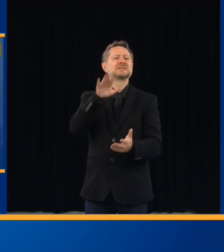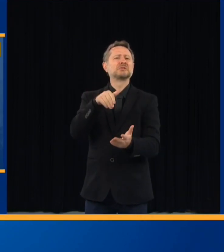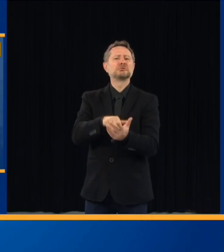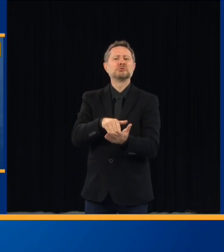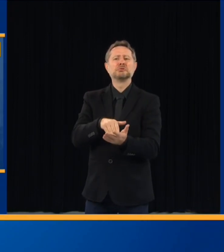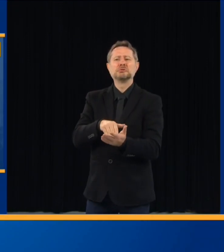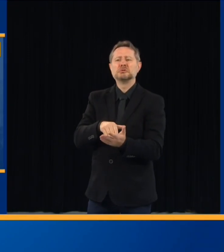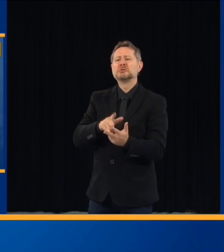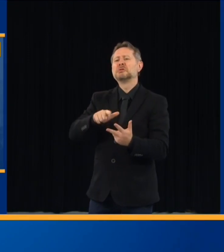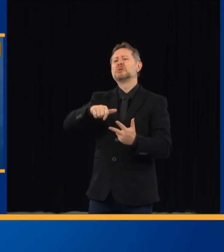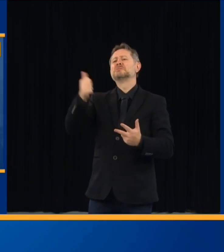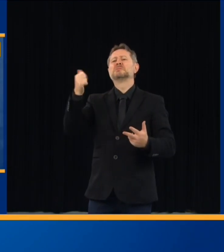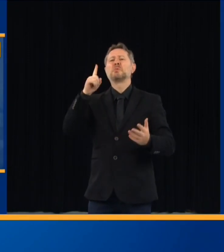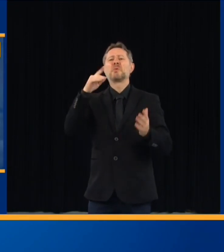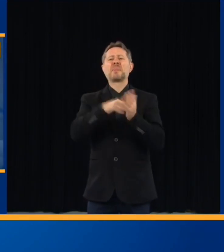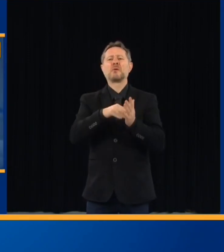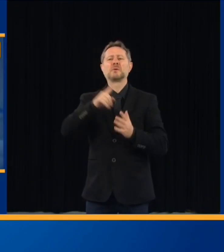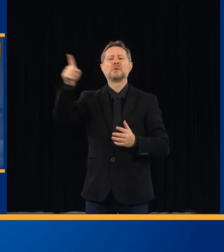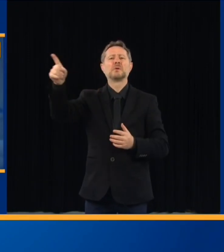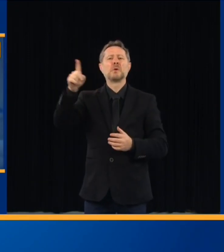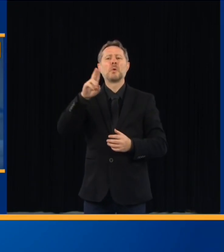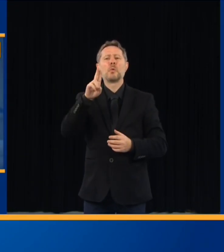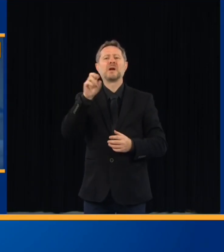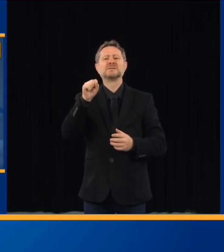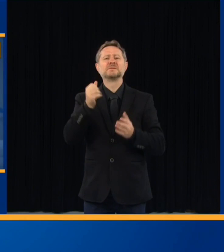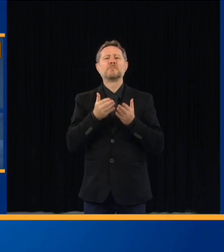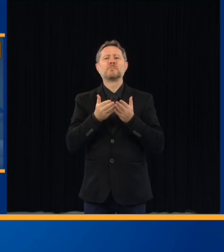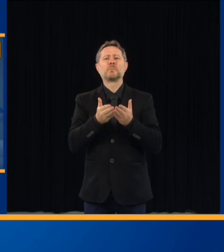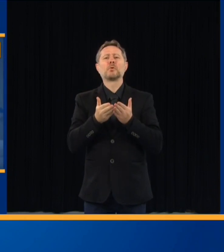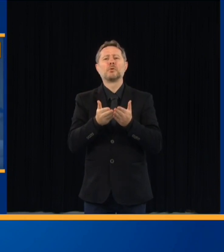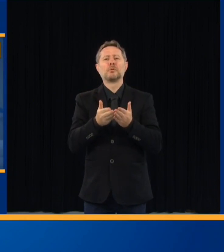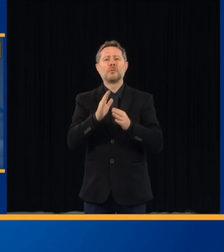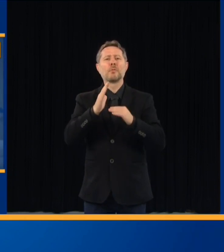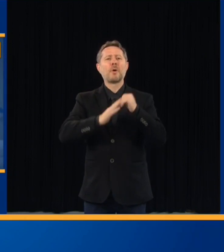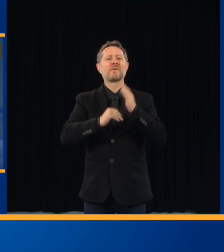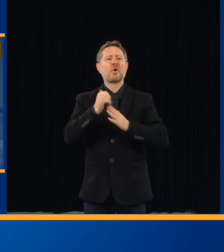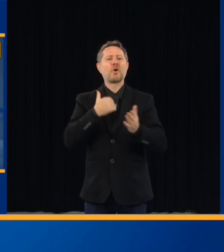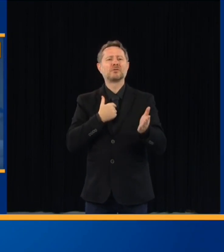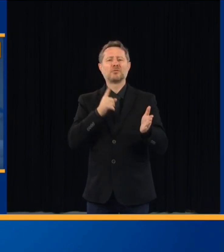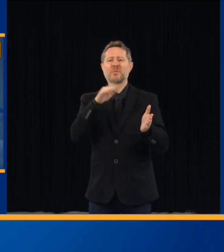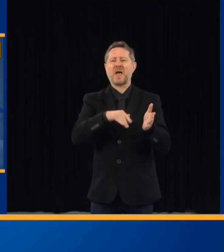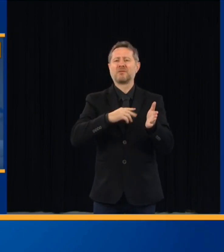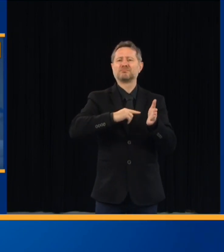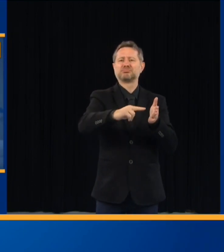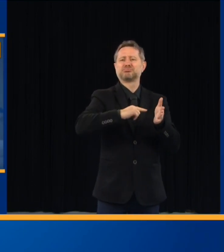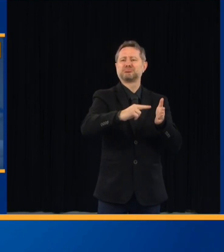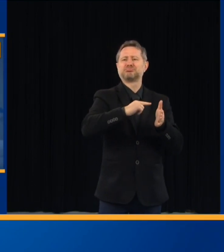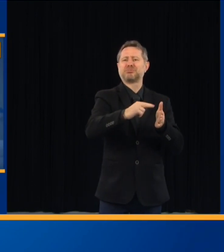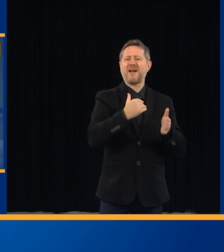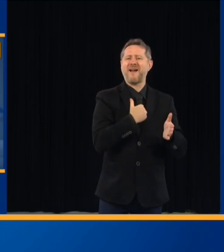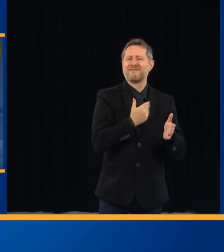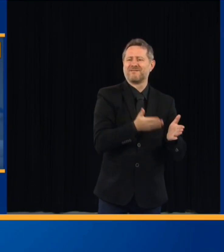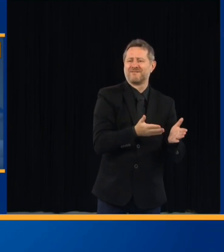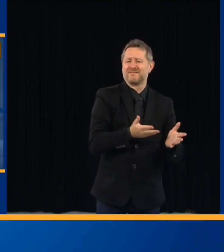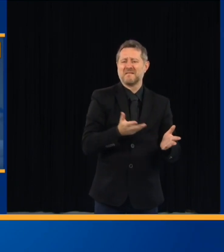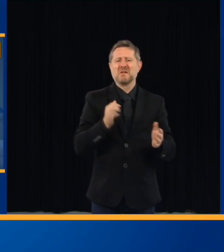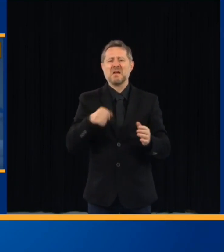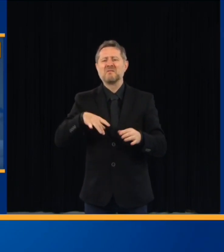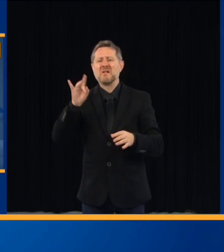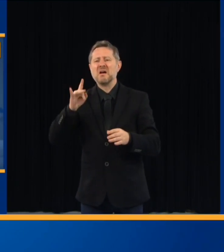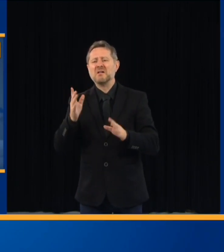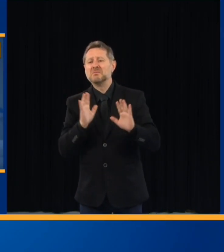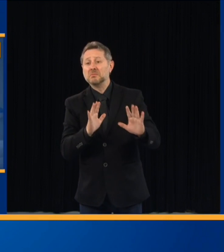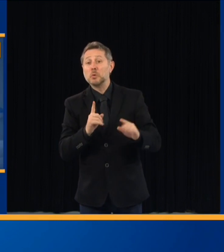Comfort. Beds we can find. Not easy, but we can find them. The harder components are the staff